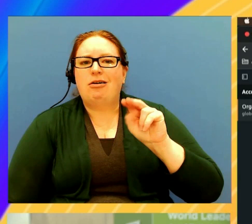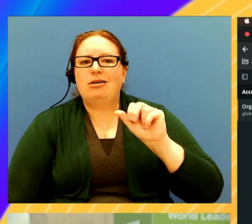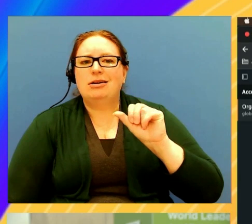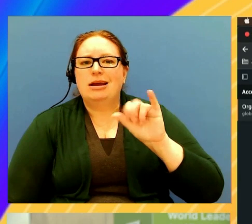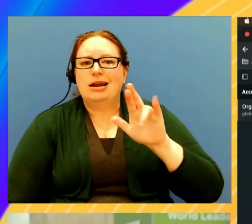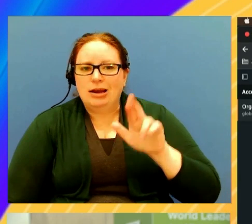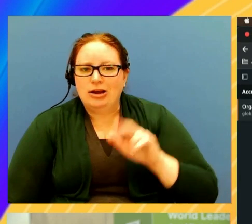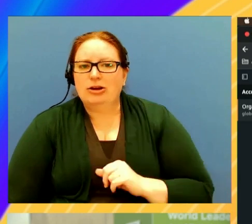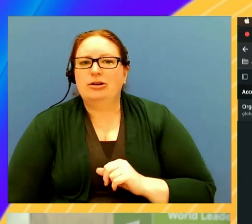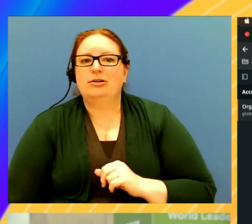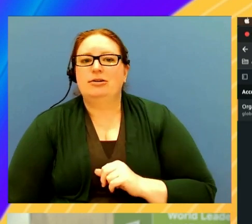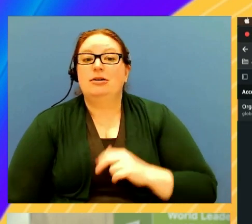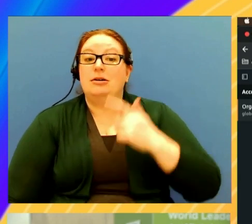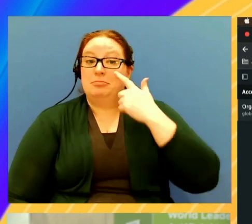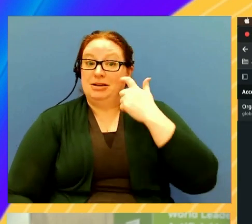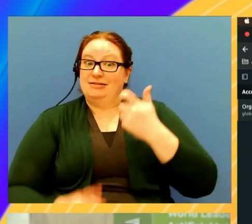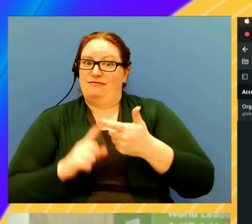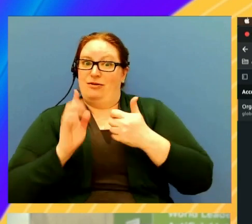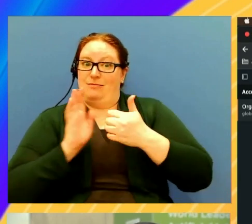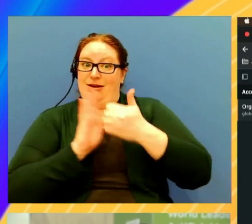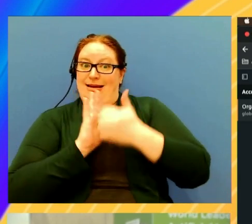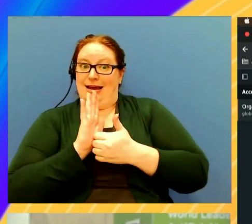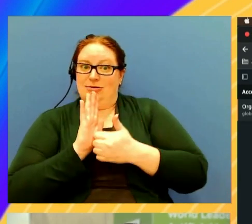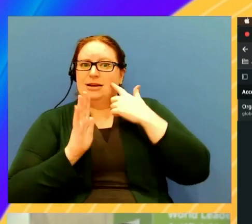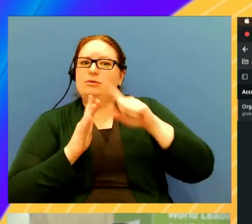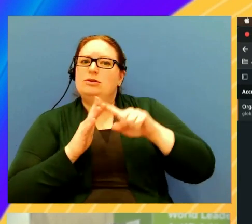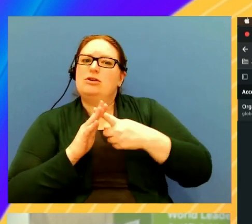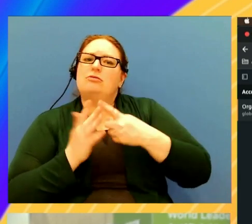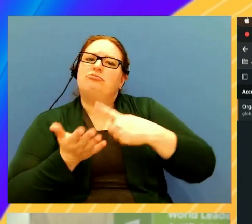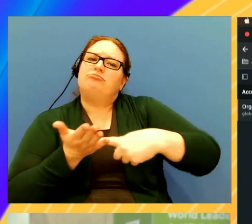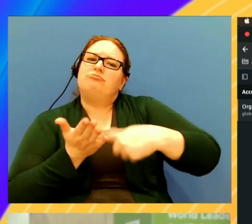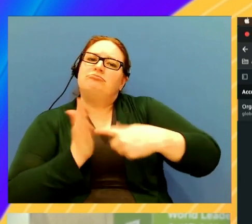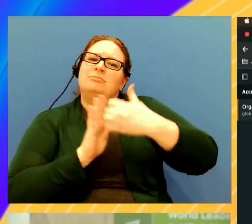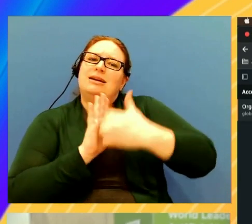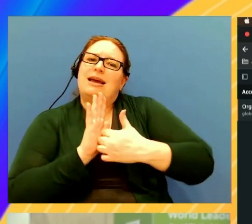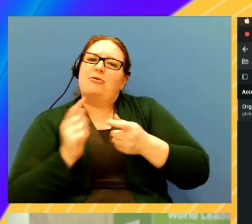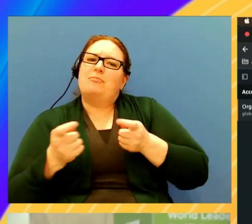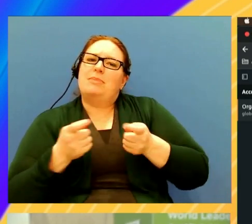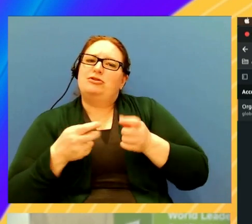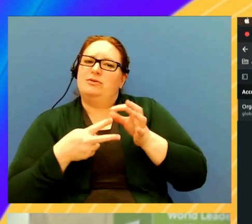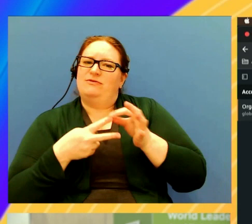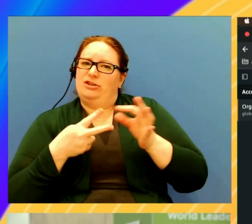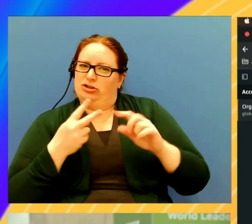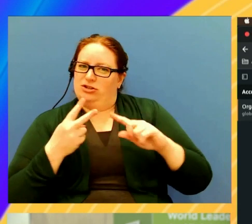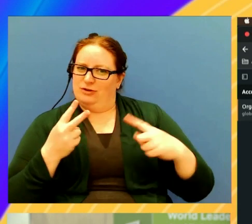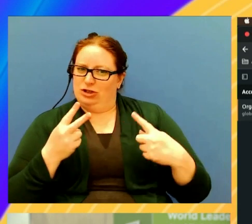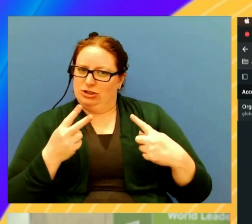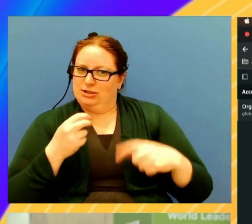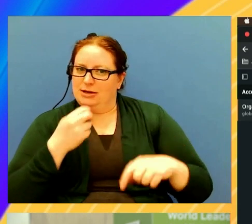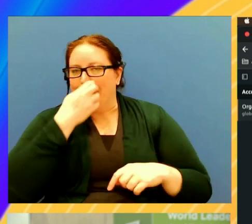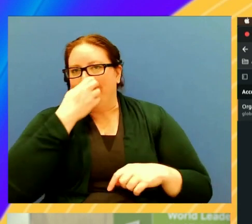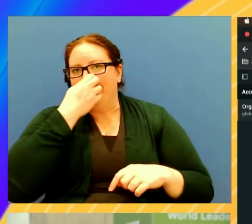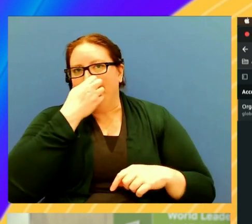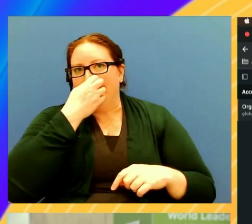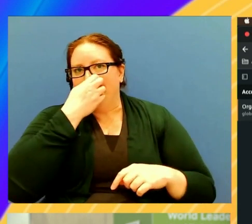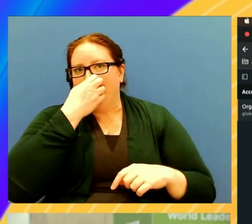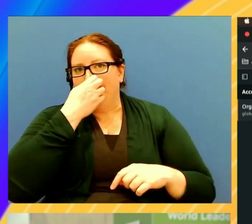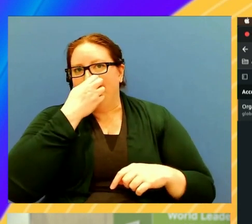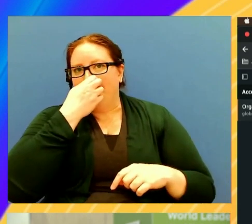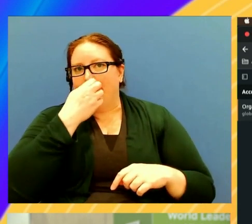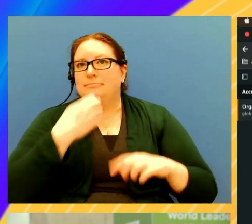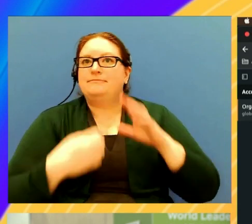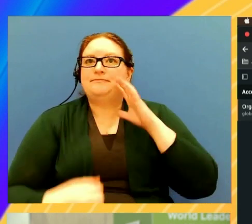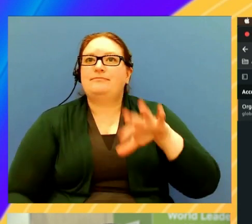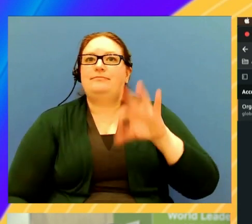So, because I'm coming from accounts, I'm going to start talking about the account management features first. What you may find is that there is